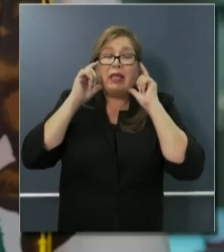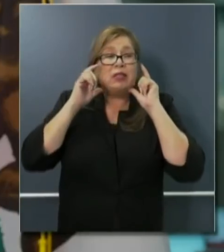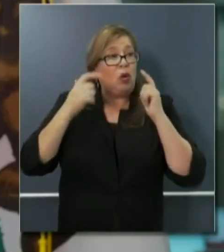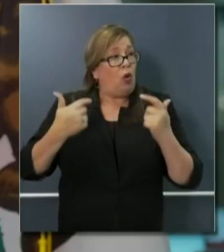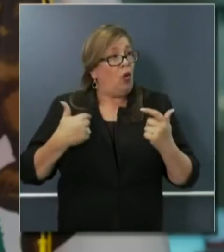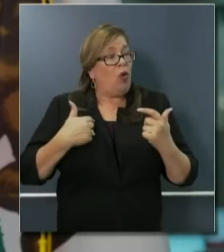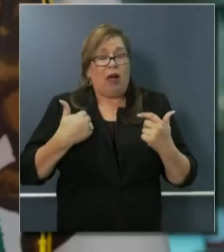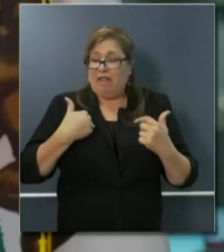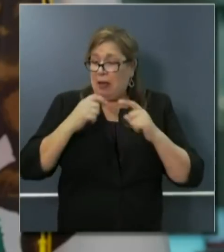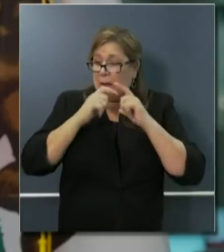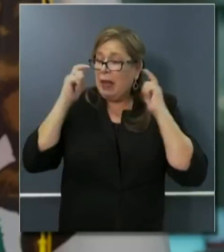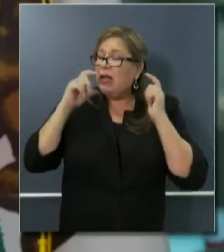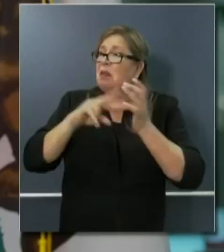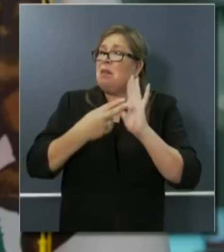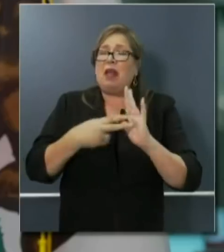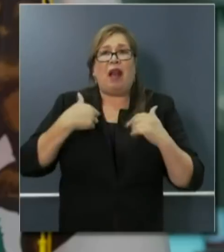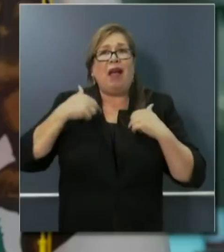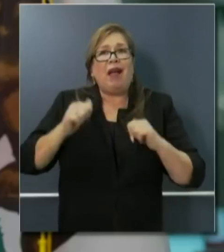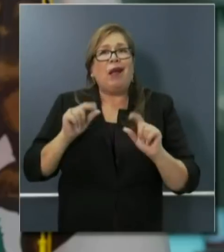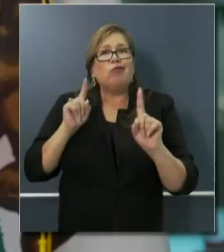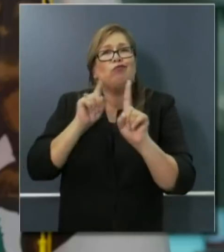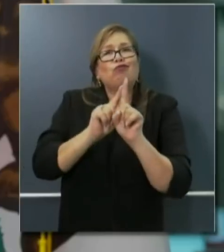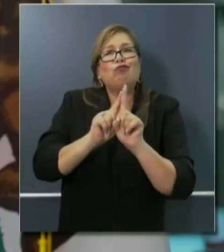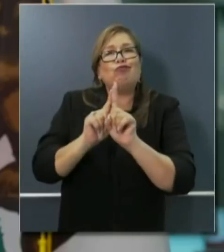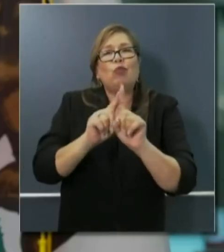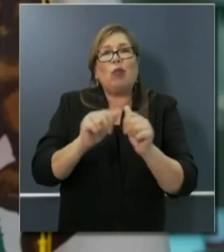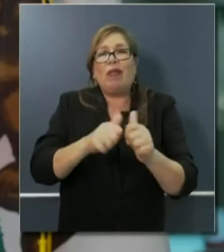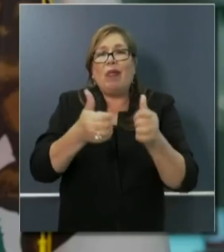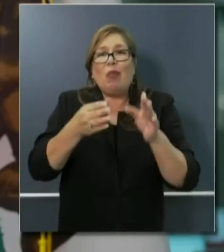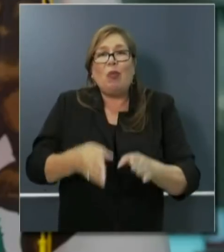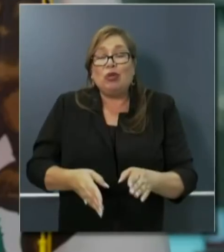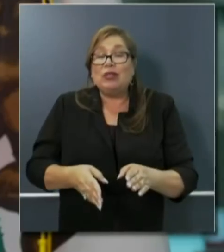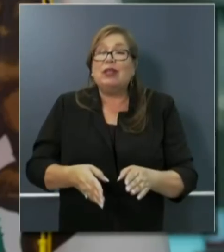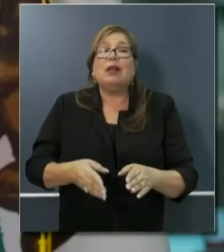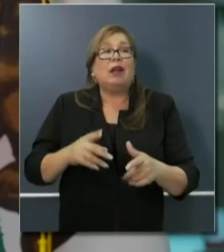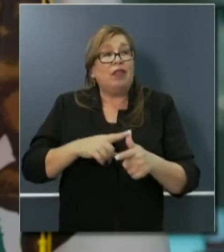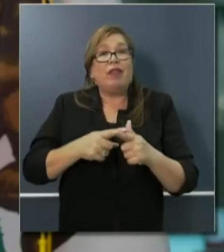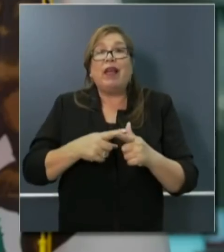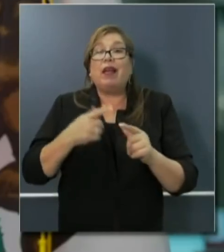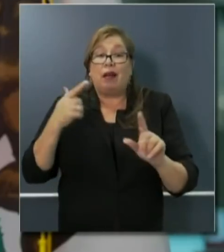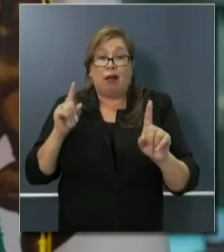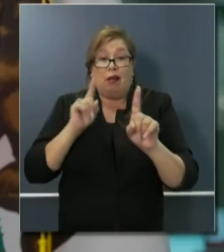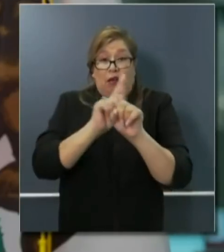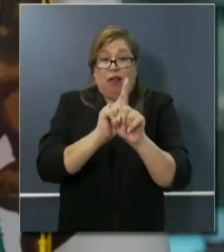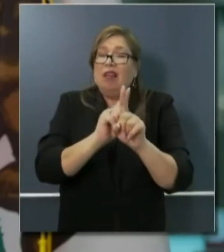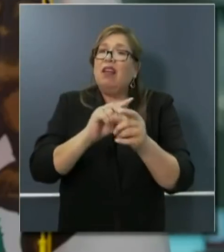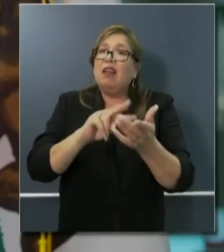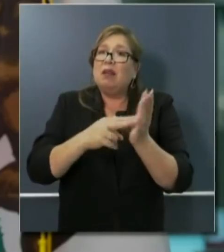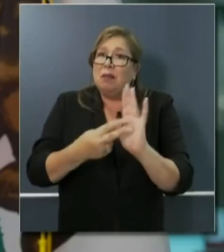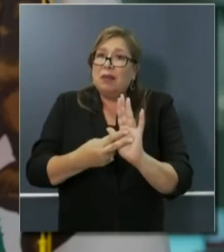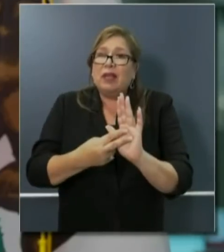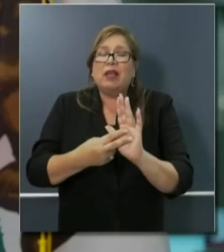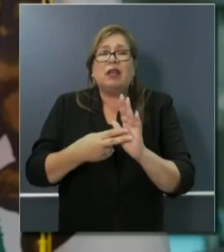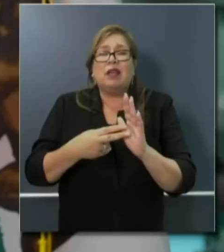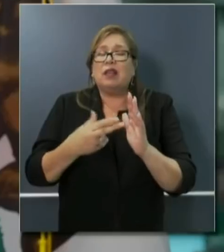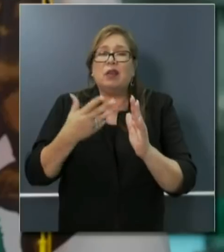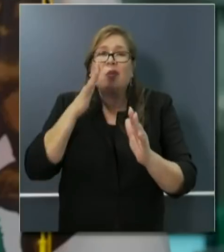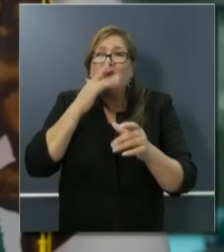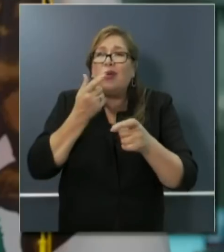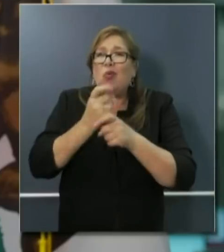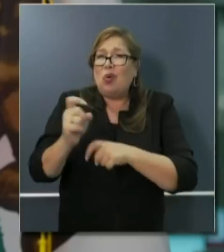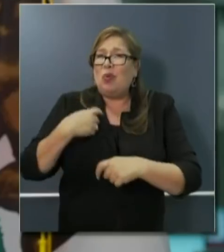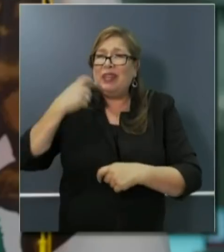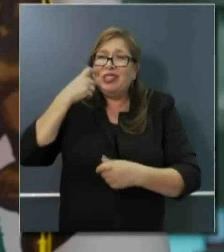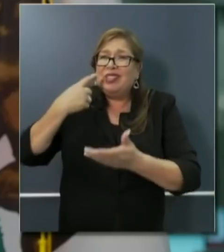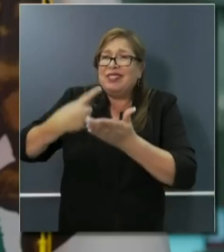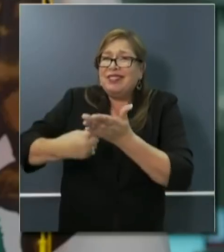somewhat immune. They feel like they can get closer to other people. And when they do so, they decrease that great evidence-based